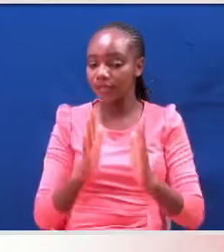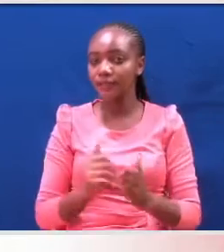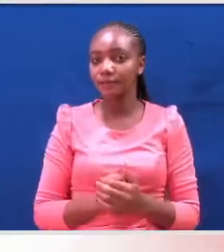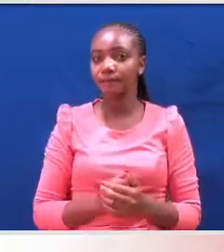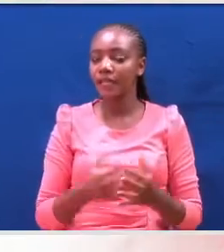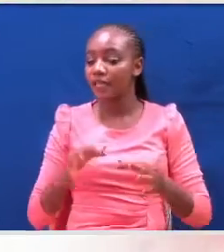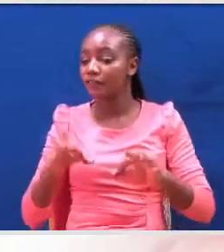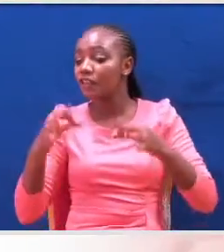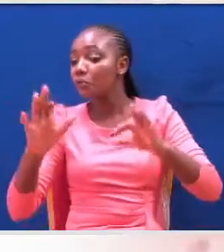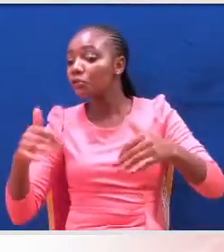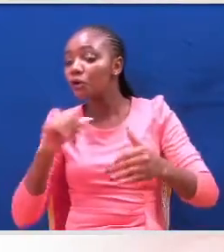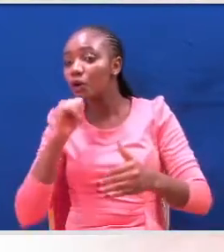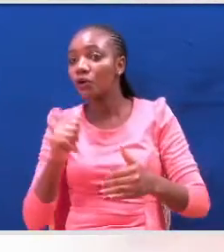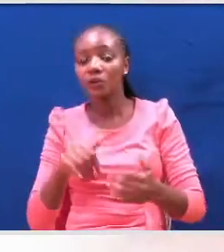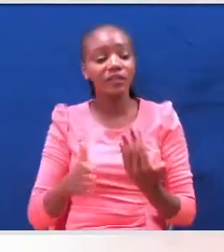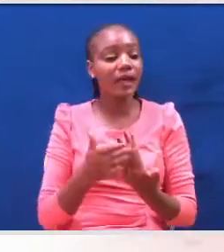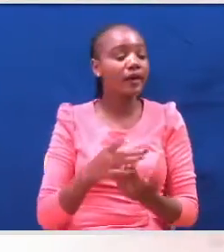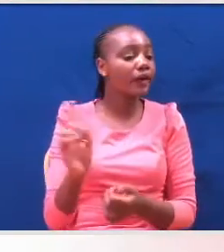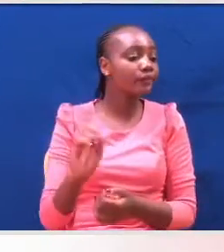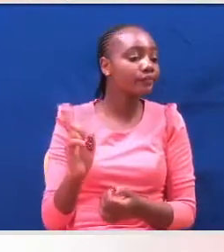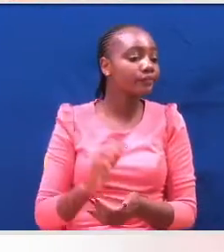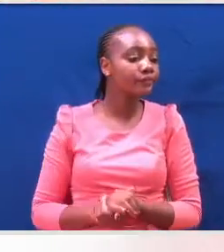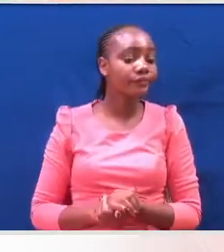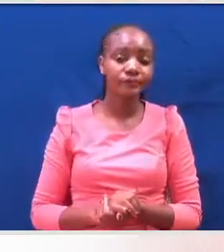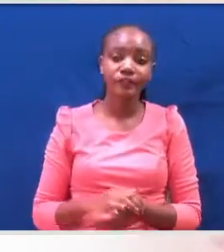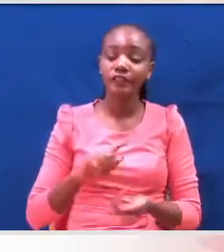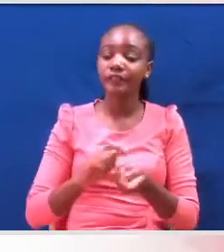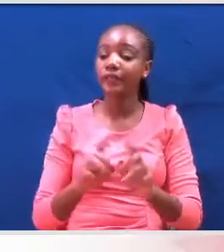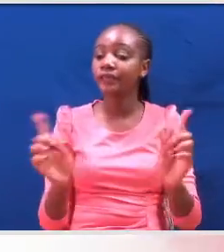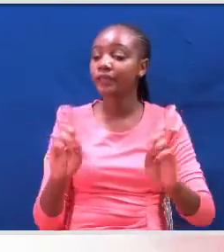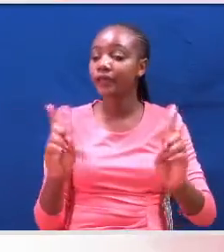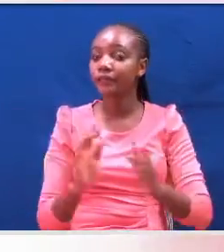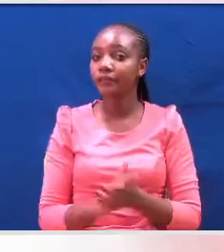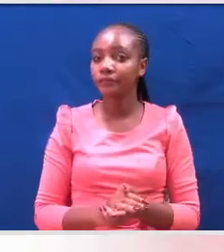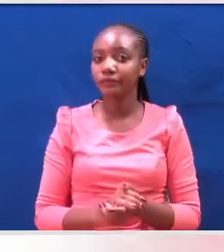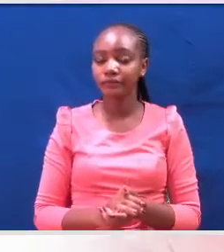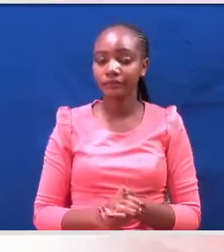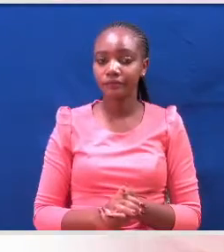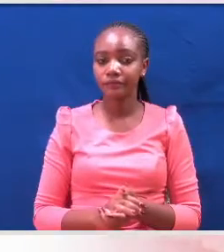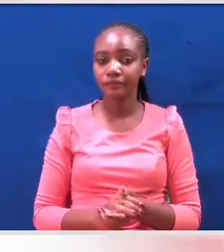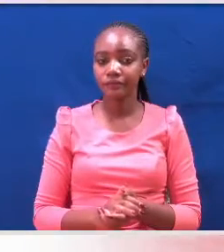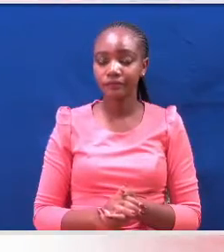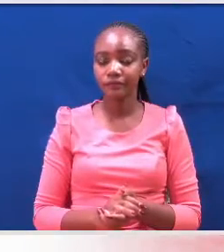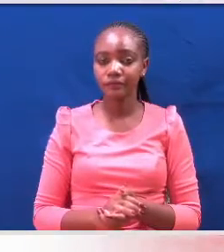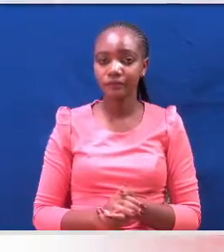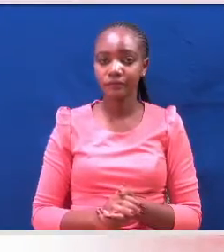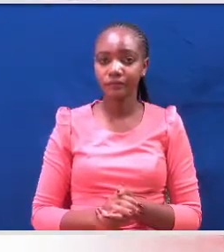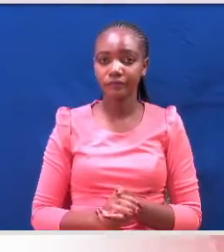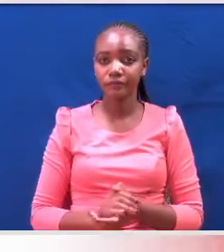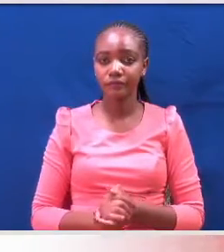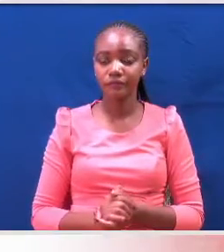postpone. Nobody cares. It doesn't add anything on our tables as a Mwananchi. Government should first